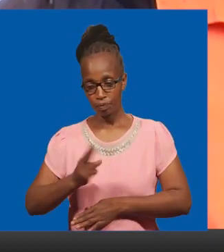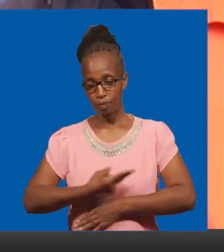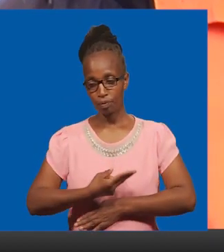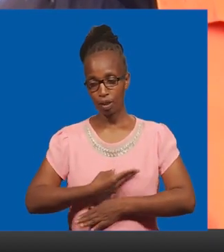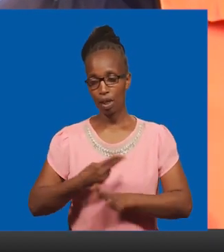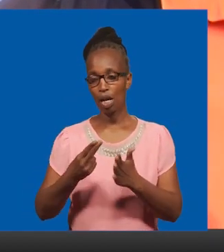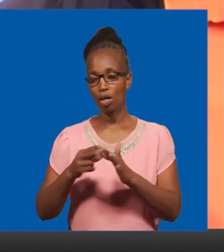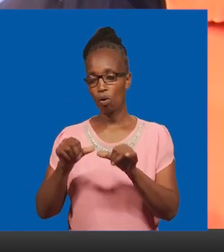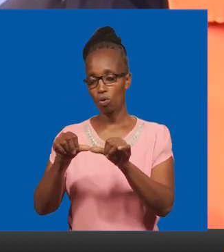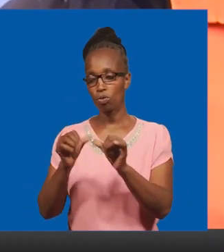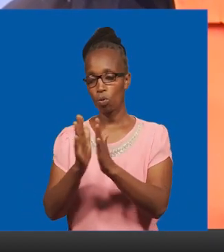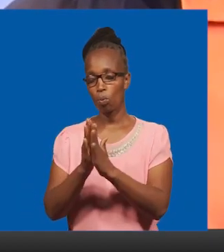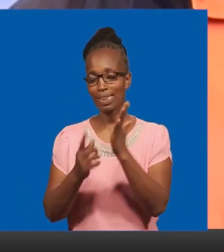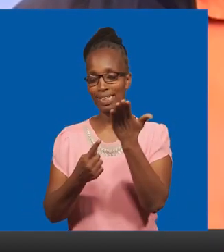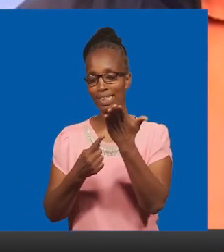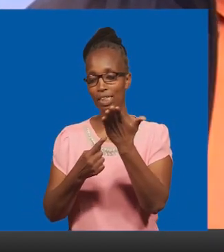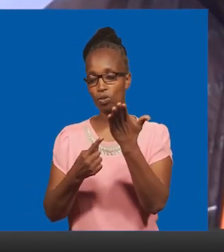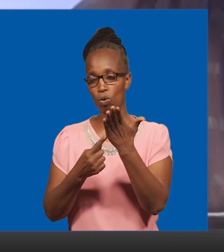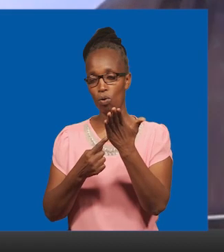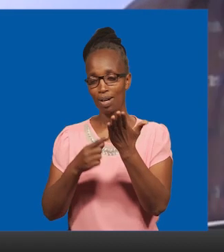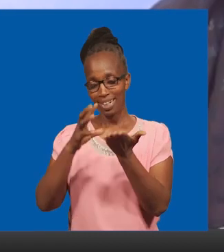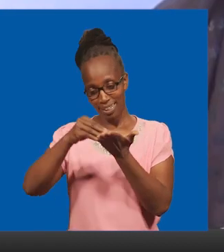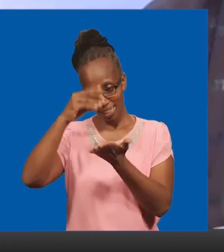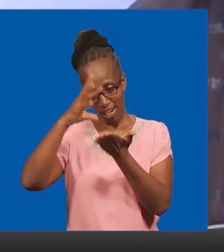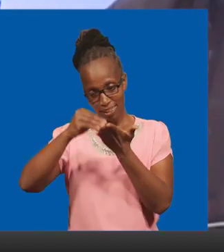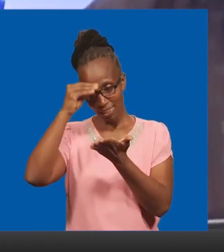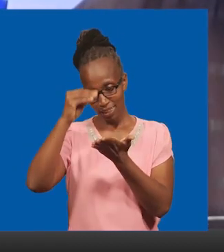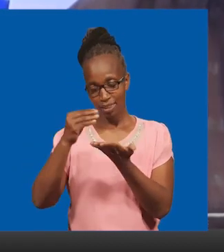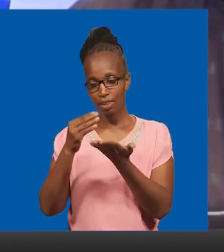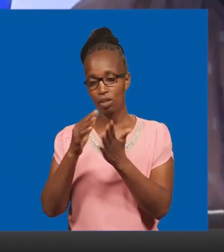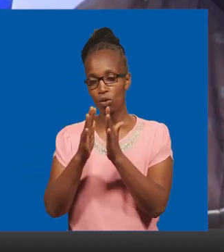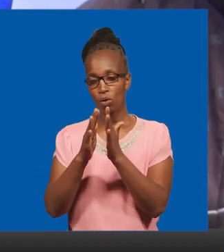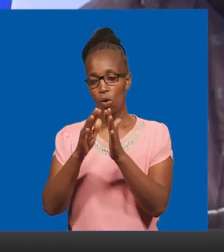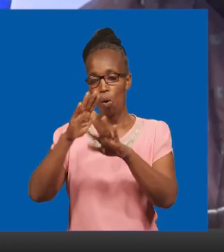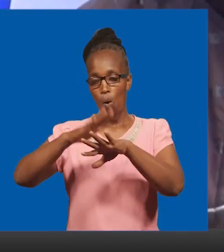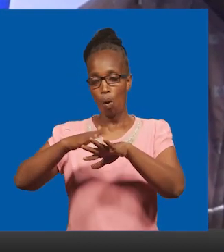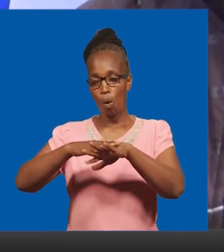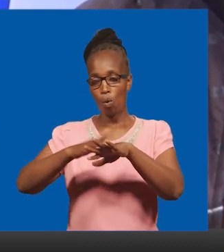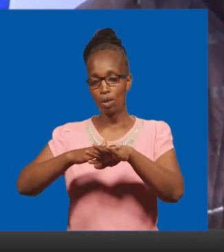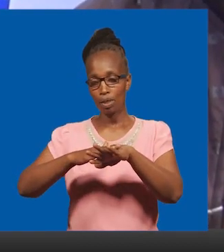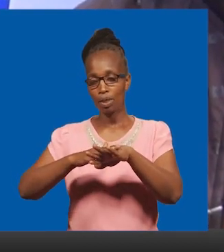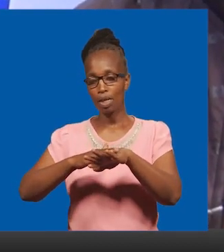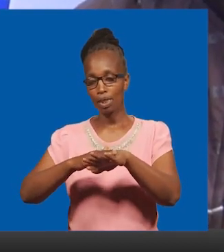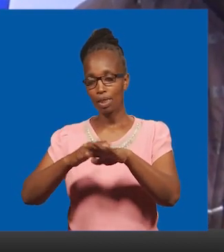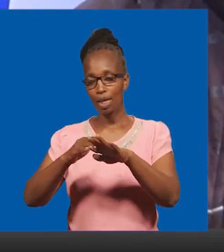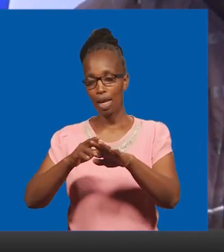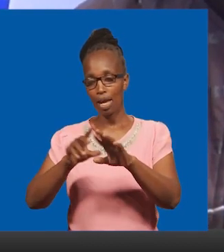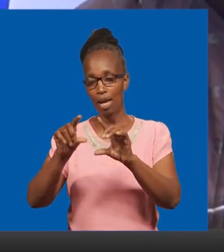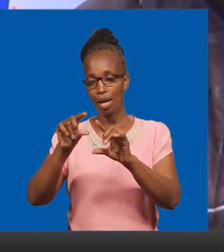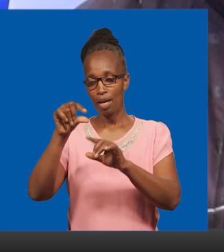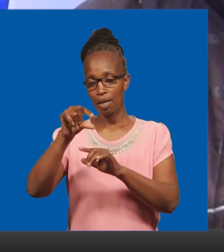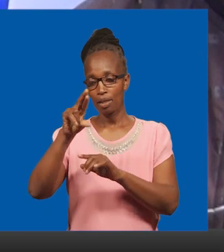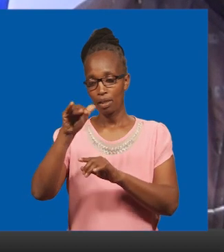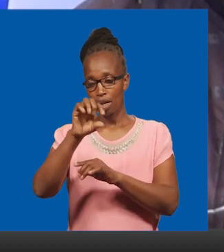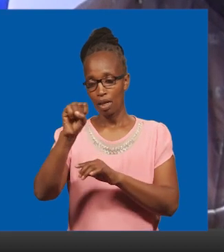help or that can enable digital literacy to be widespread in the mashinani or at the grassroots level,